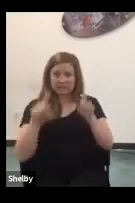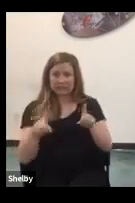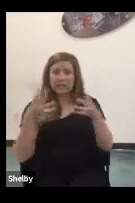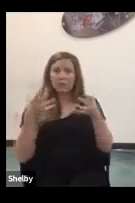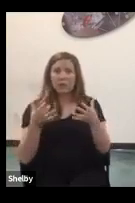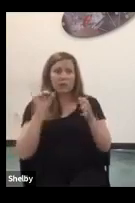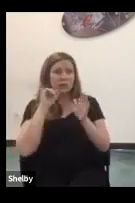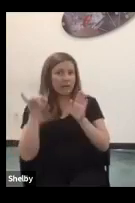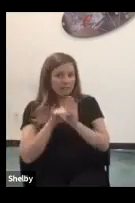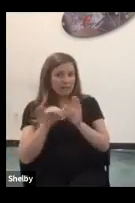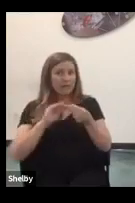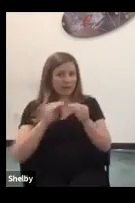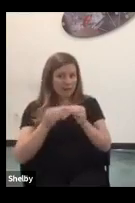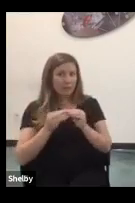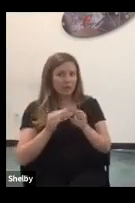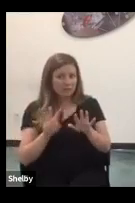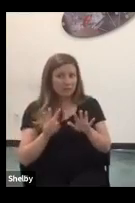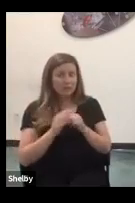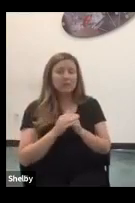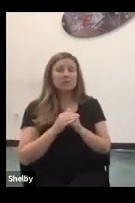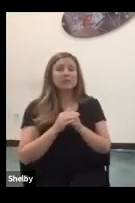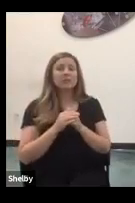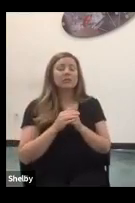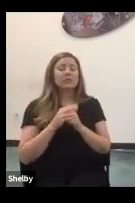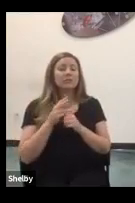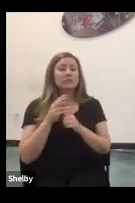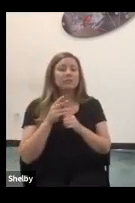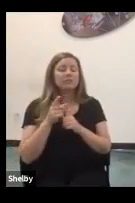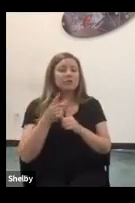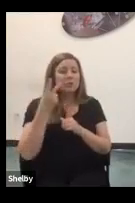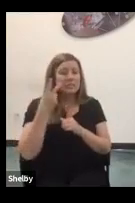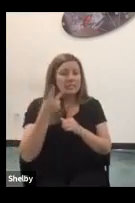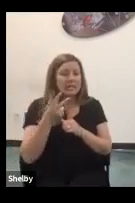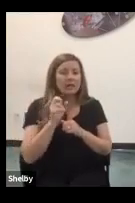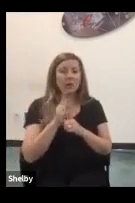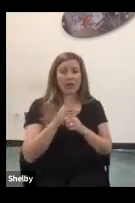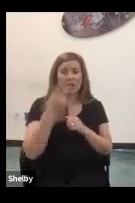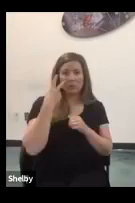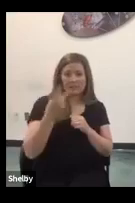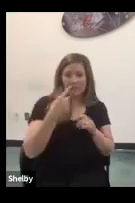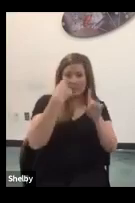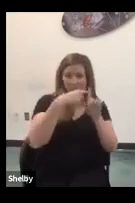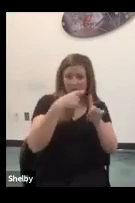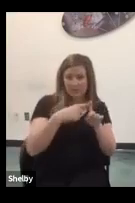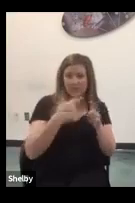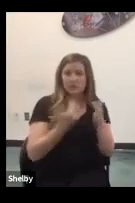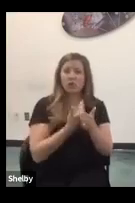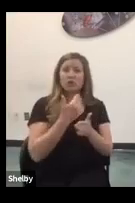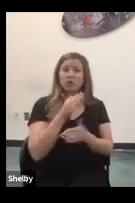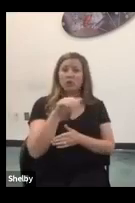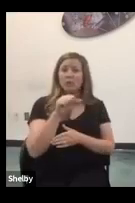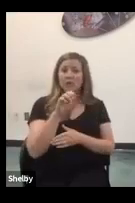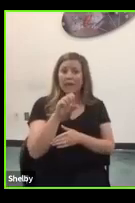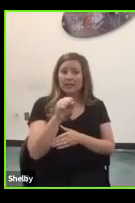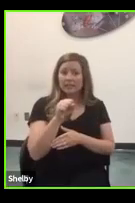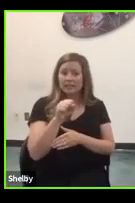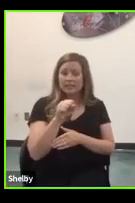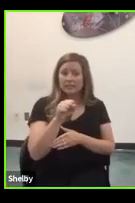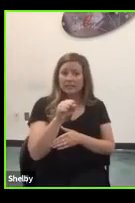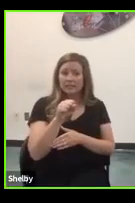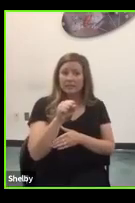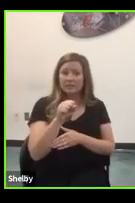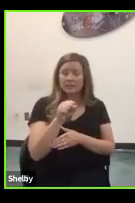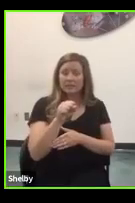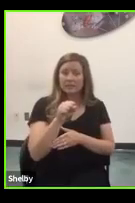So initially you would see, okay, we are seeing positives, we are seeing new cases.